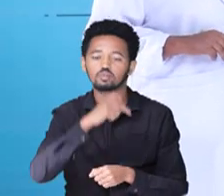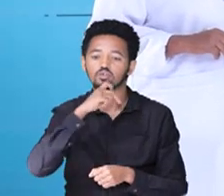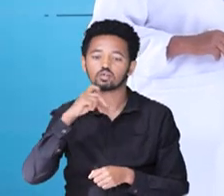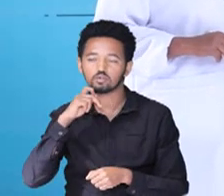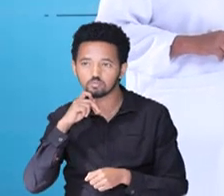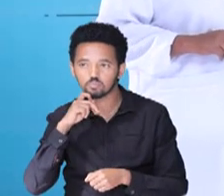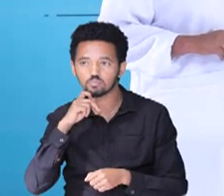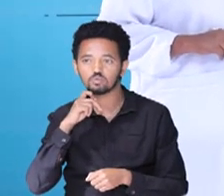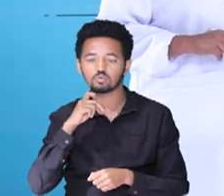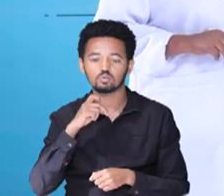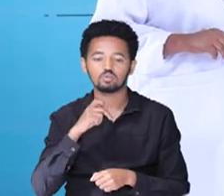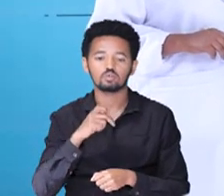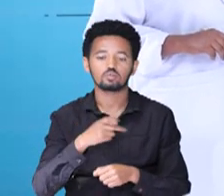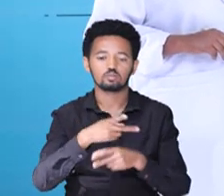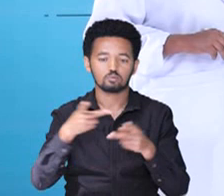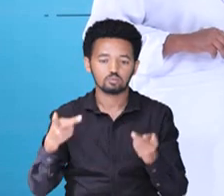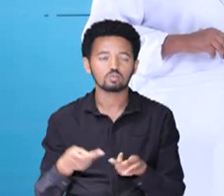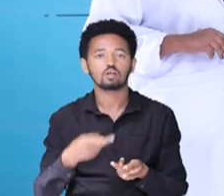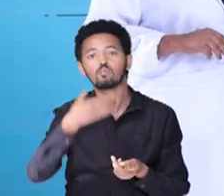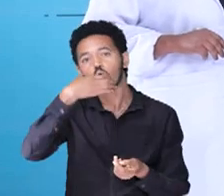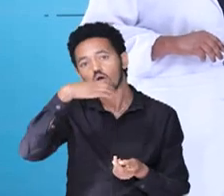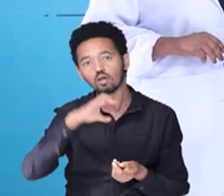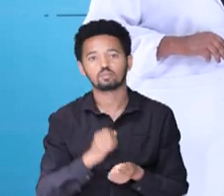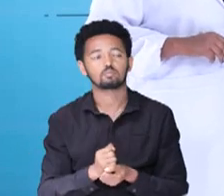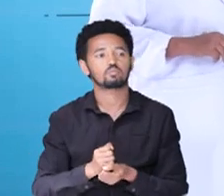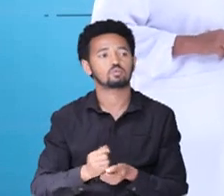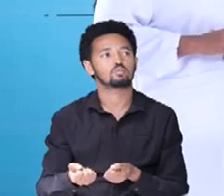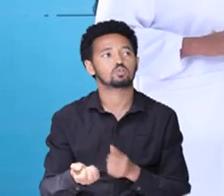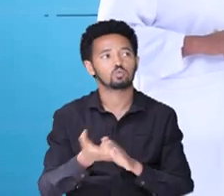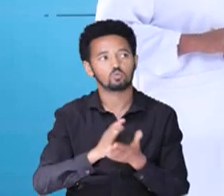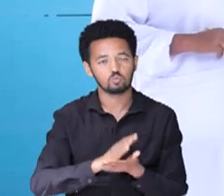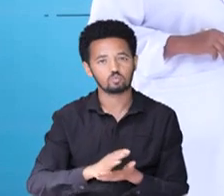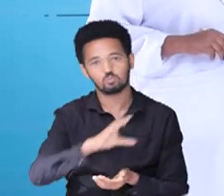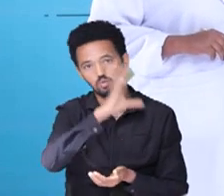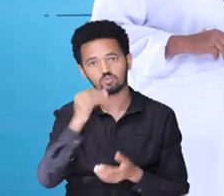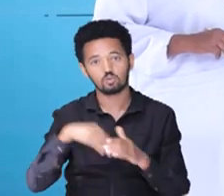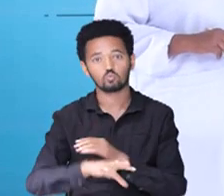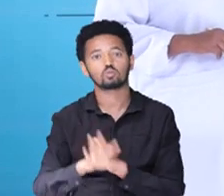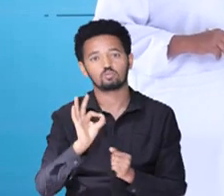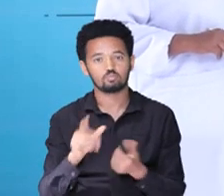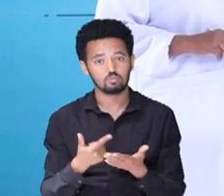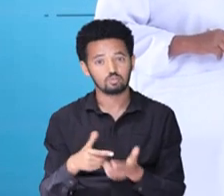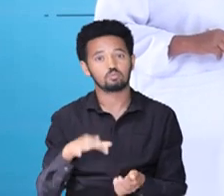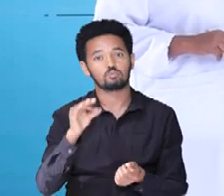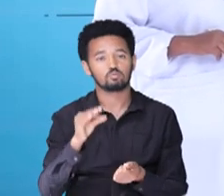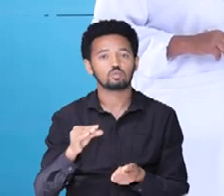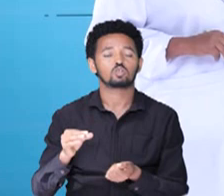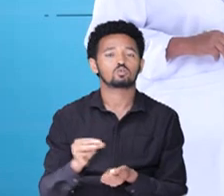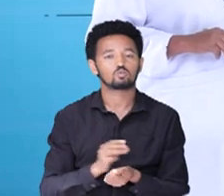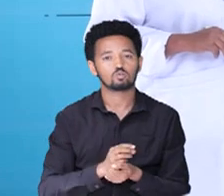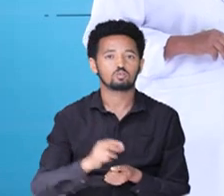is the second type of natural vegetation of Africa. This is found in the northern